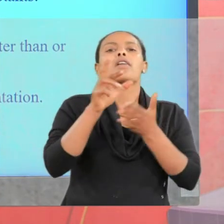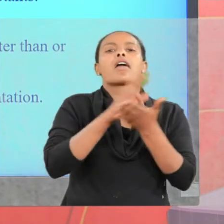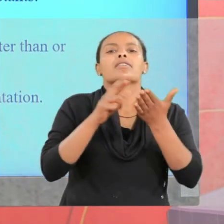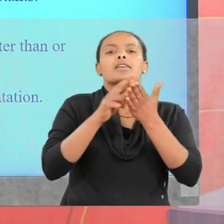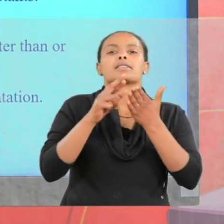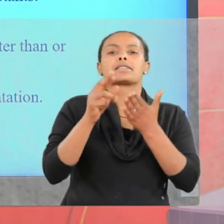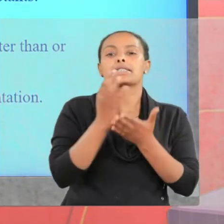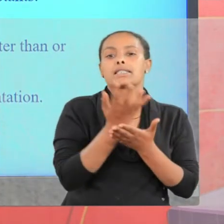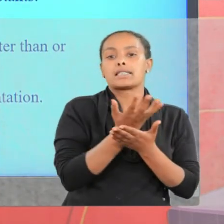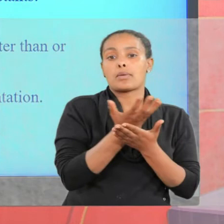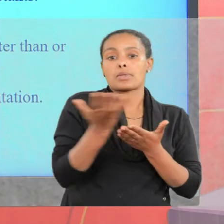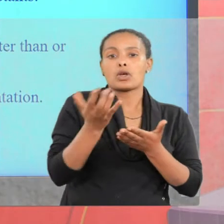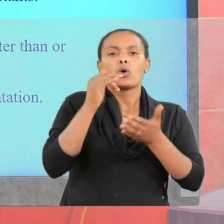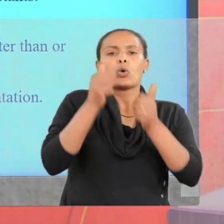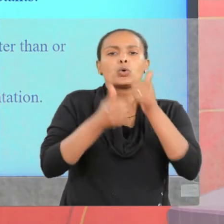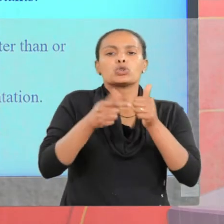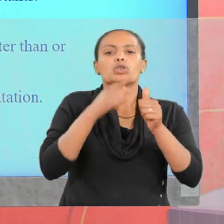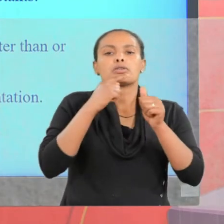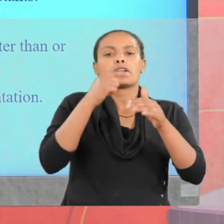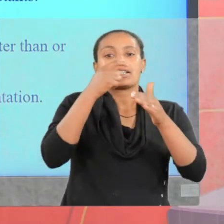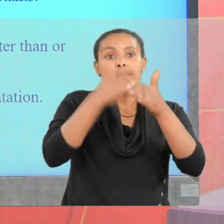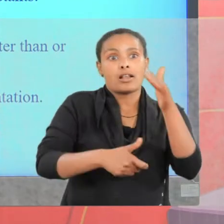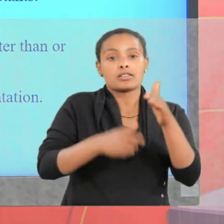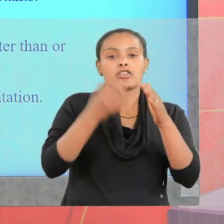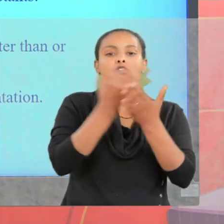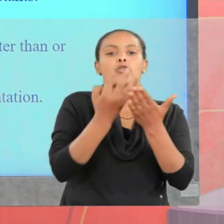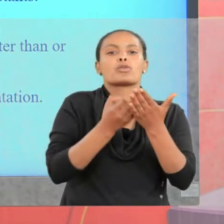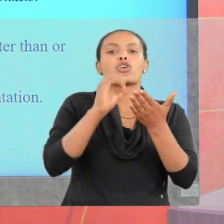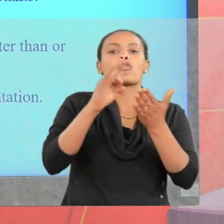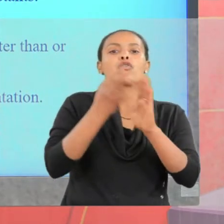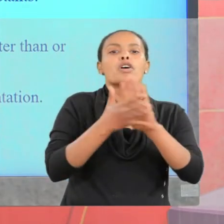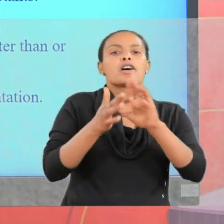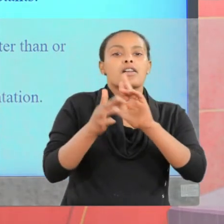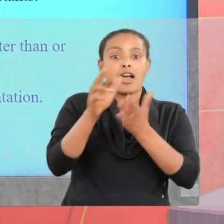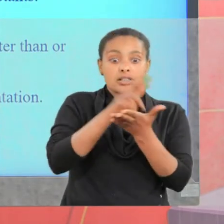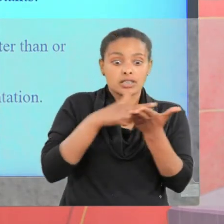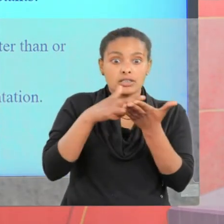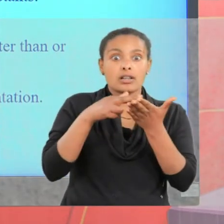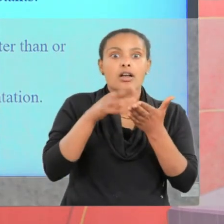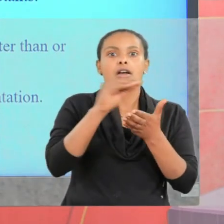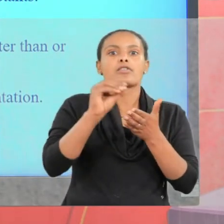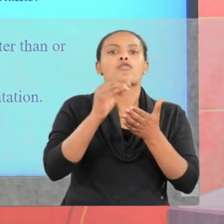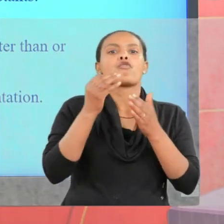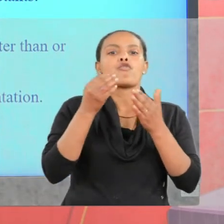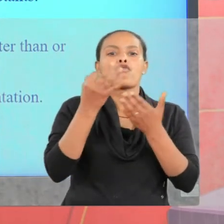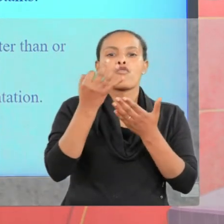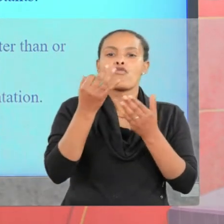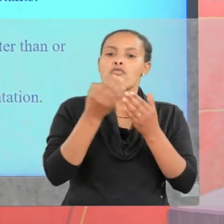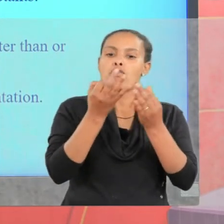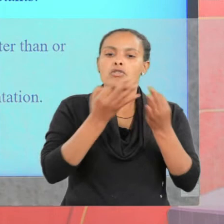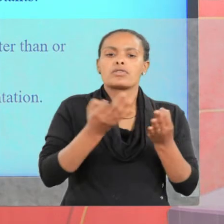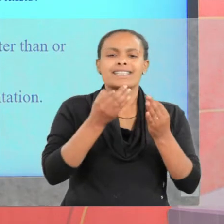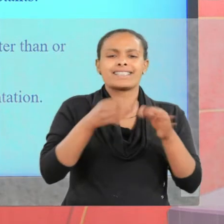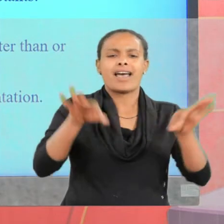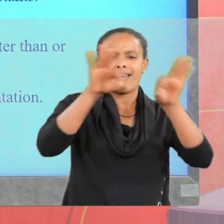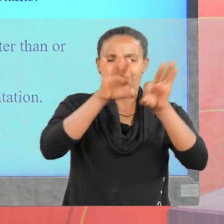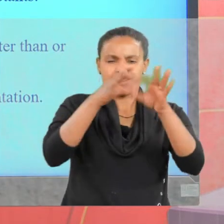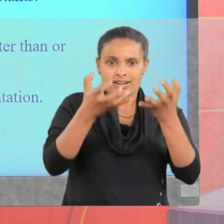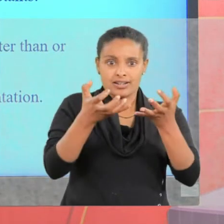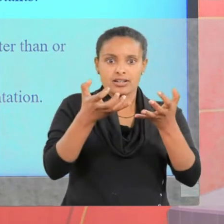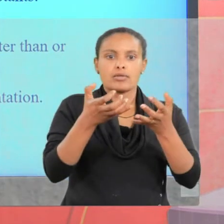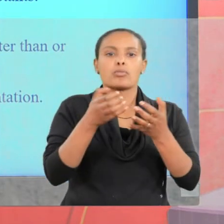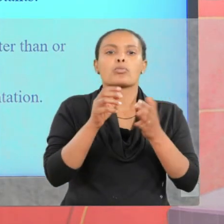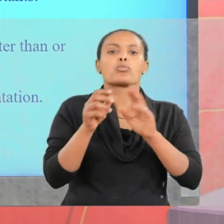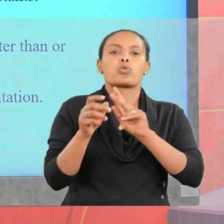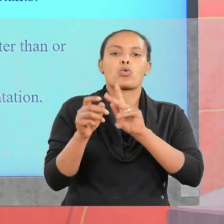substance which results in the formation of reaction and form desired product. The